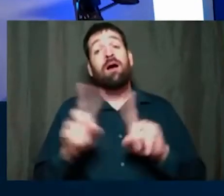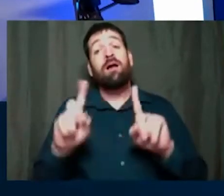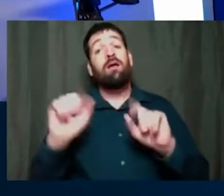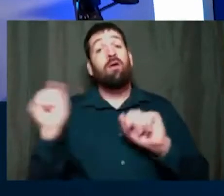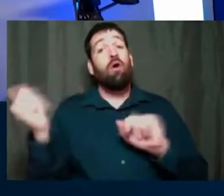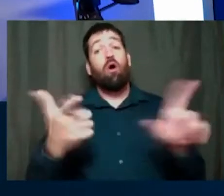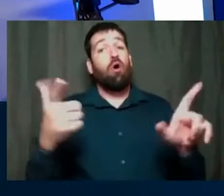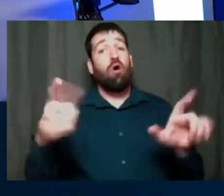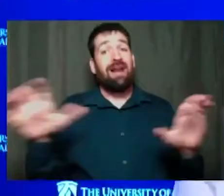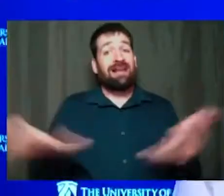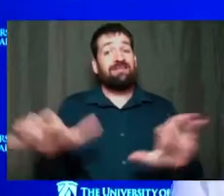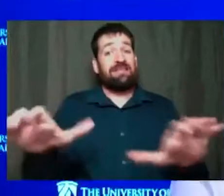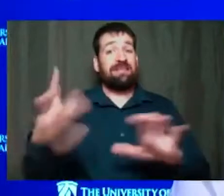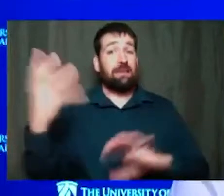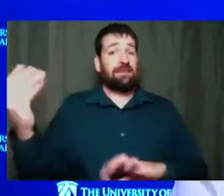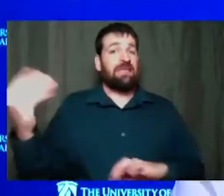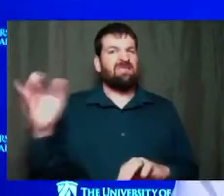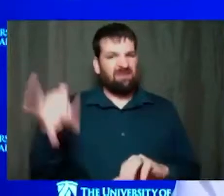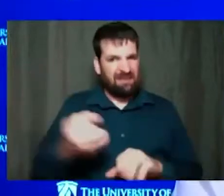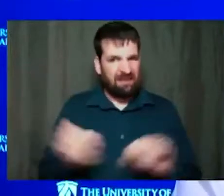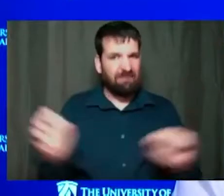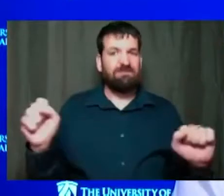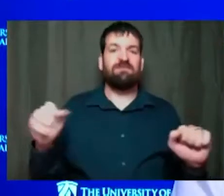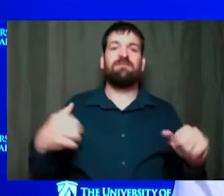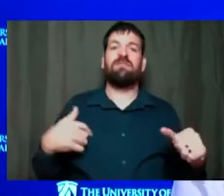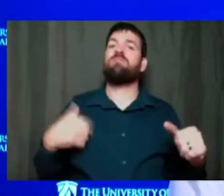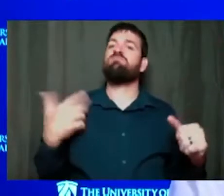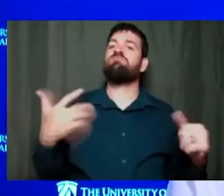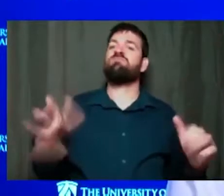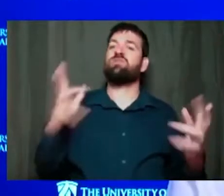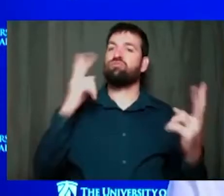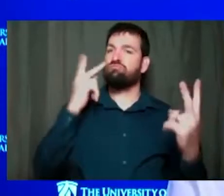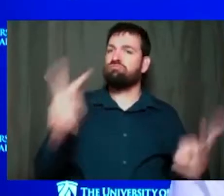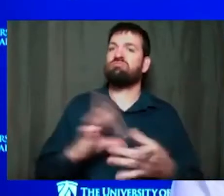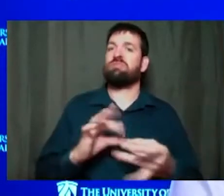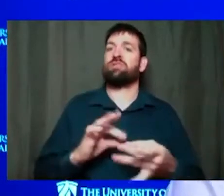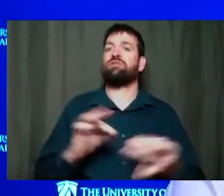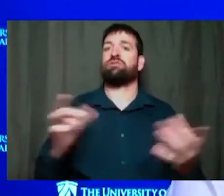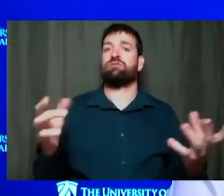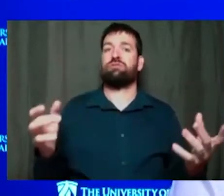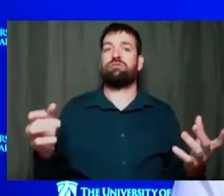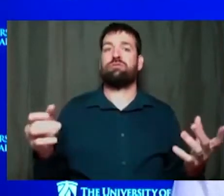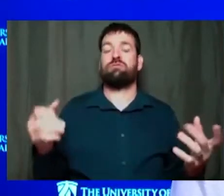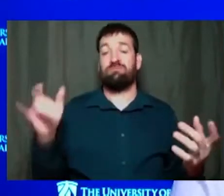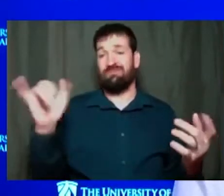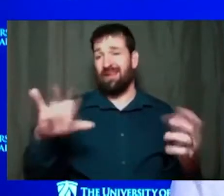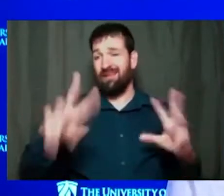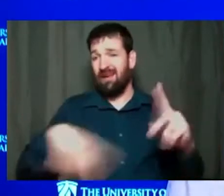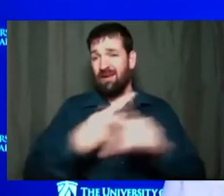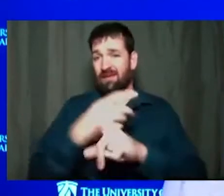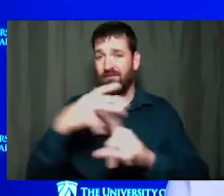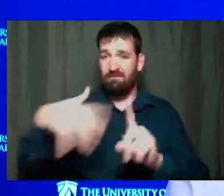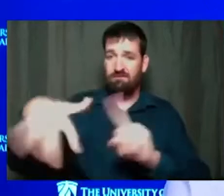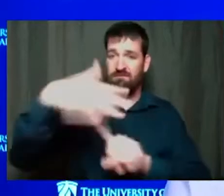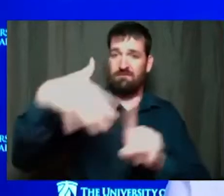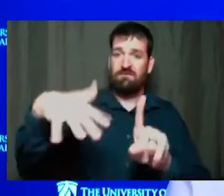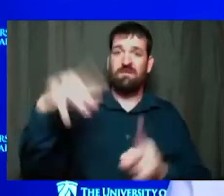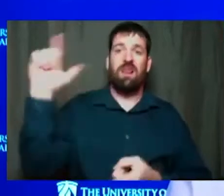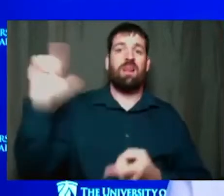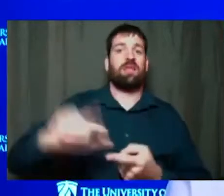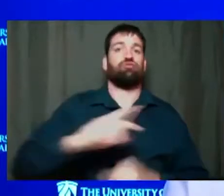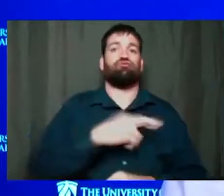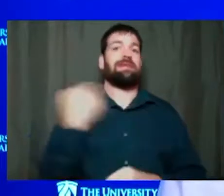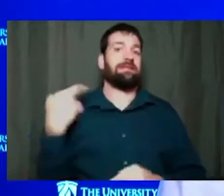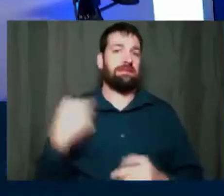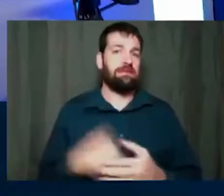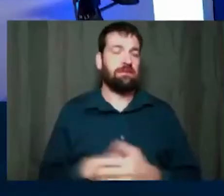think those are safe. We certainly have been able to say that those types of situations are definitely lower risk than. Hey, can we just